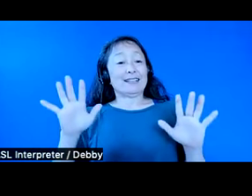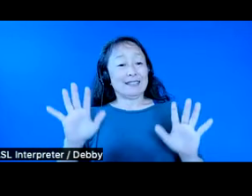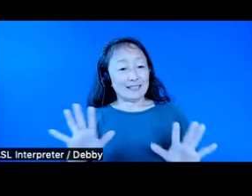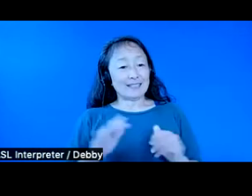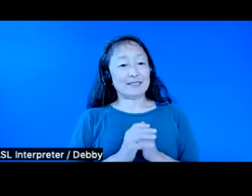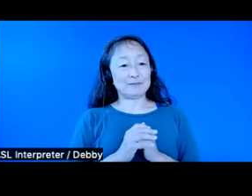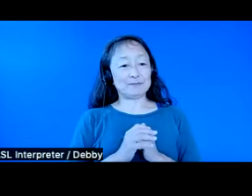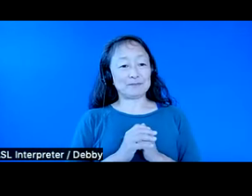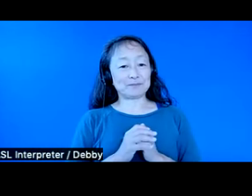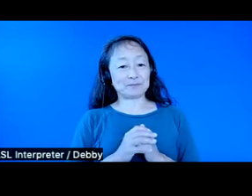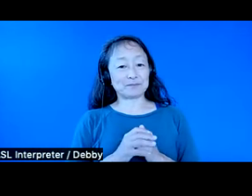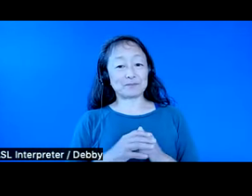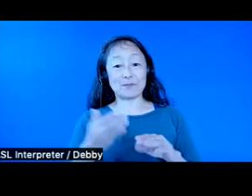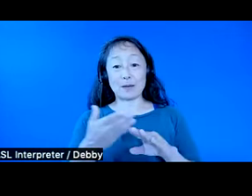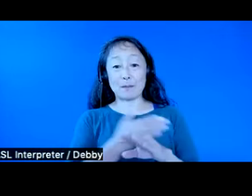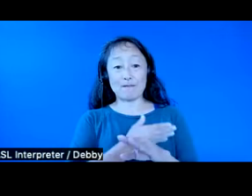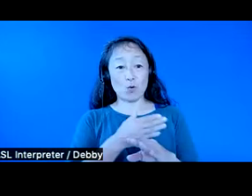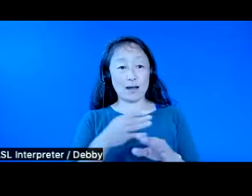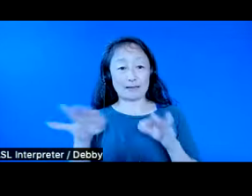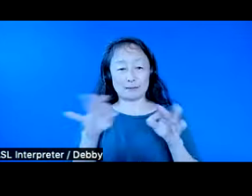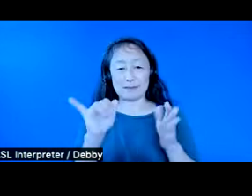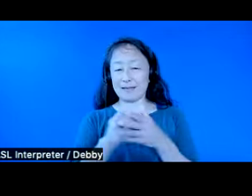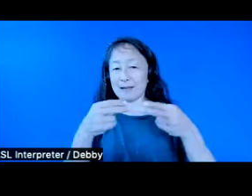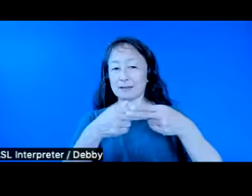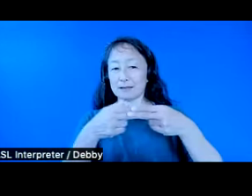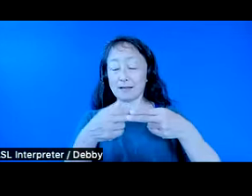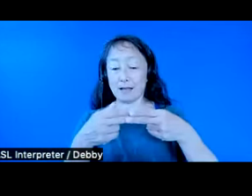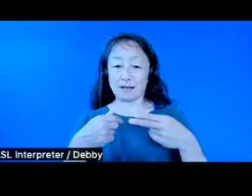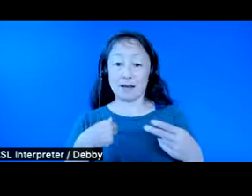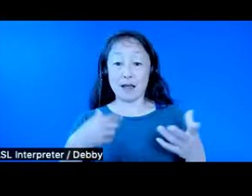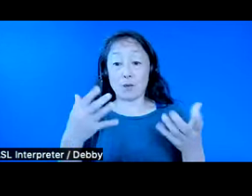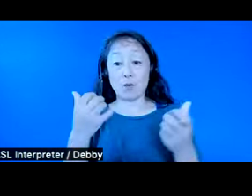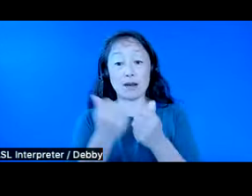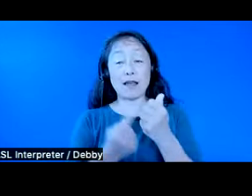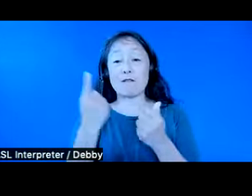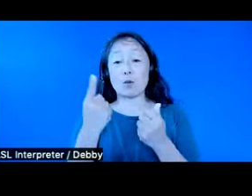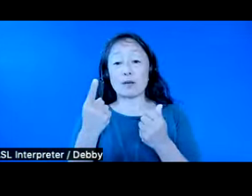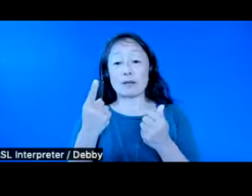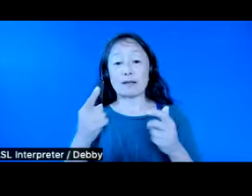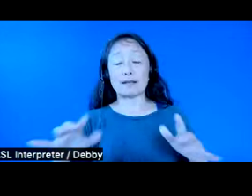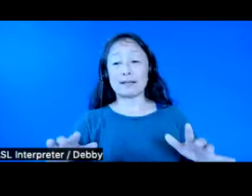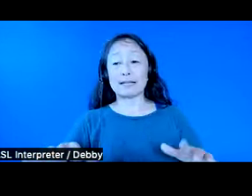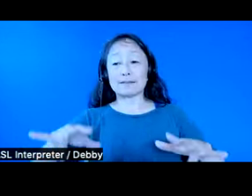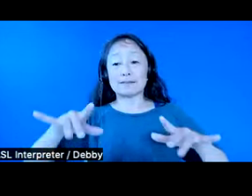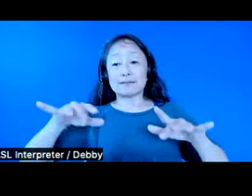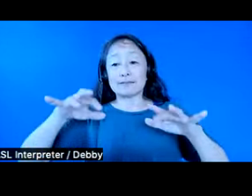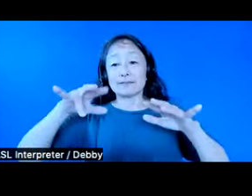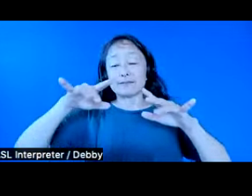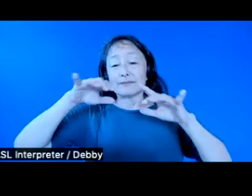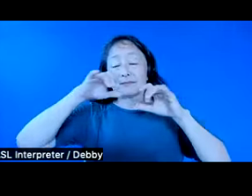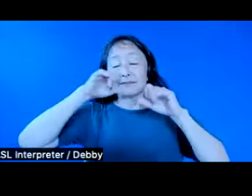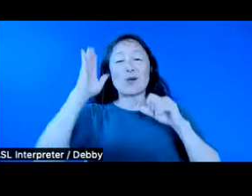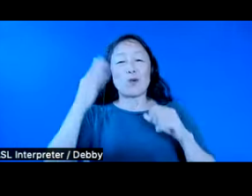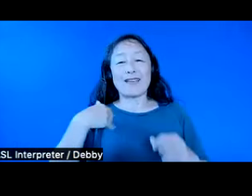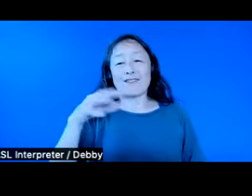So let's, before I go into this one, I would just like everyone to take a big inhale, like we're going to have a wellness moment because